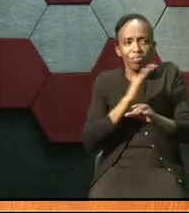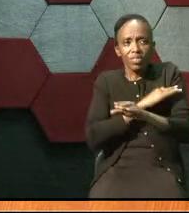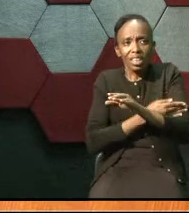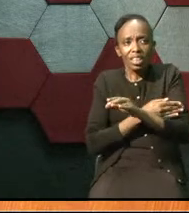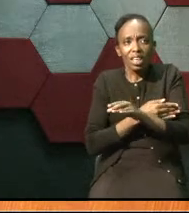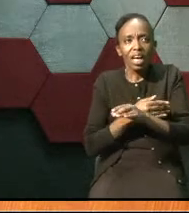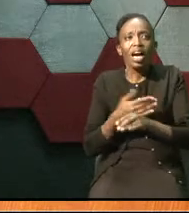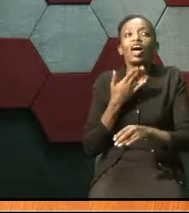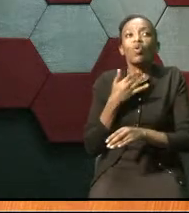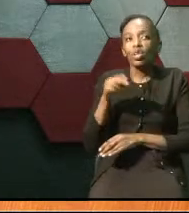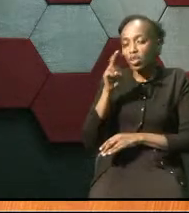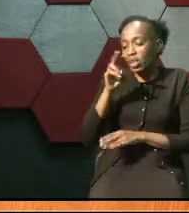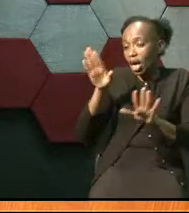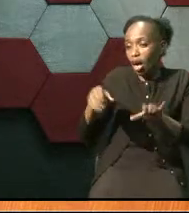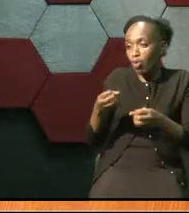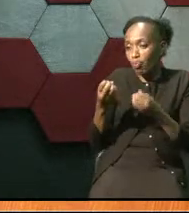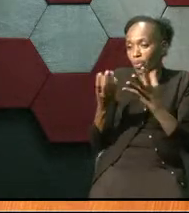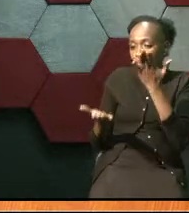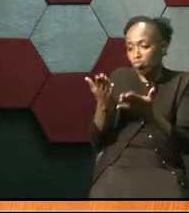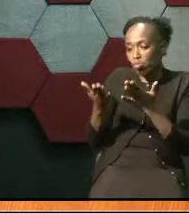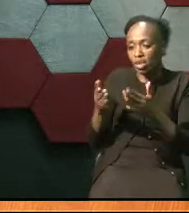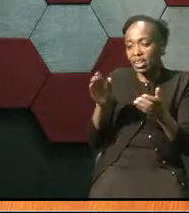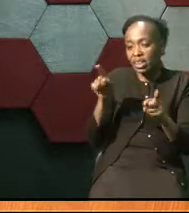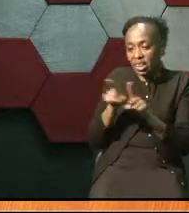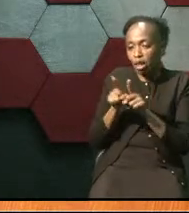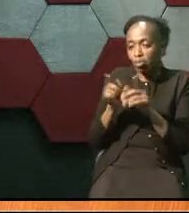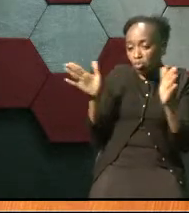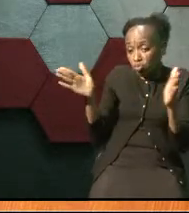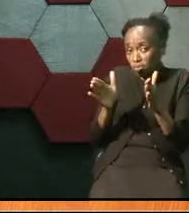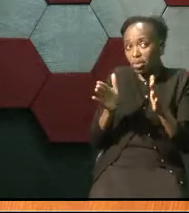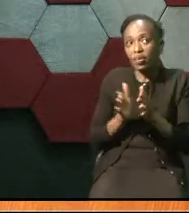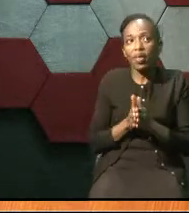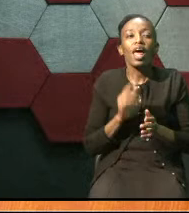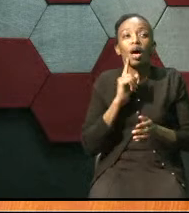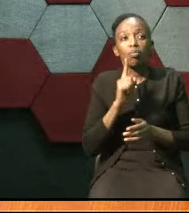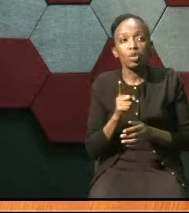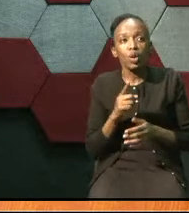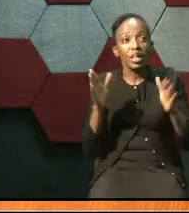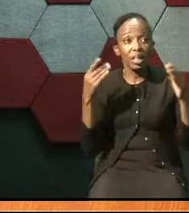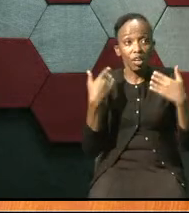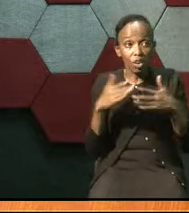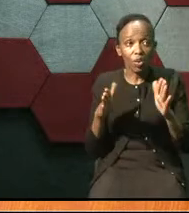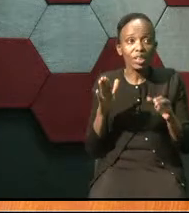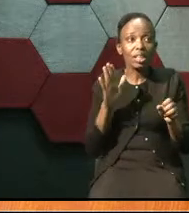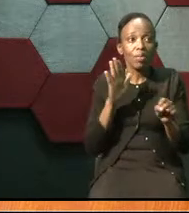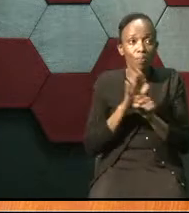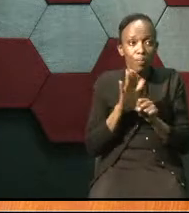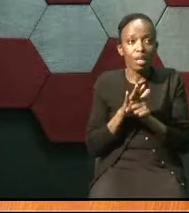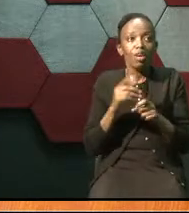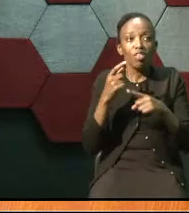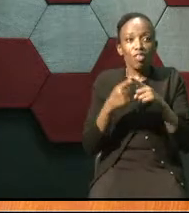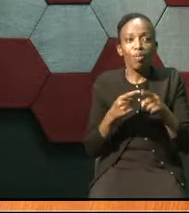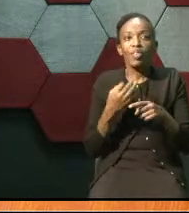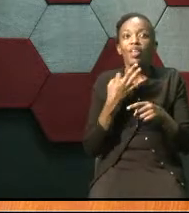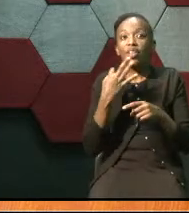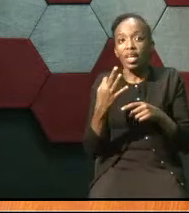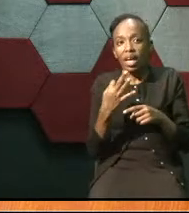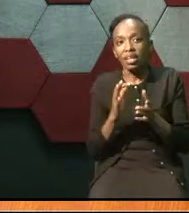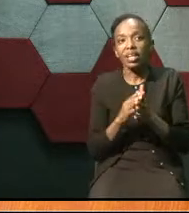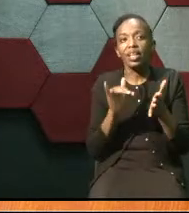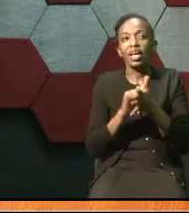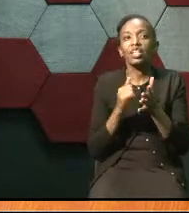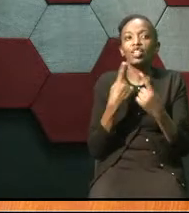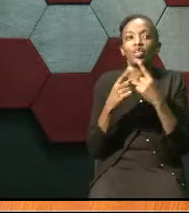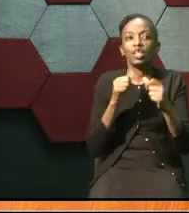like to check how many kilos he has actually, lost. I'm sure he's lost a lot out of the 300 and something kilos he says